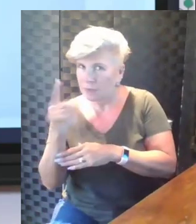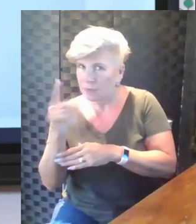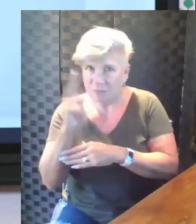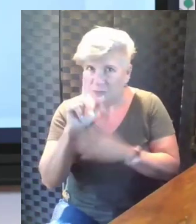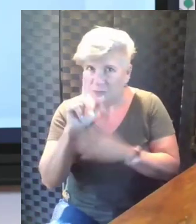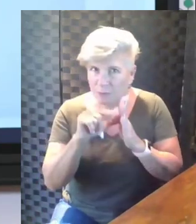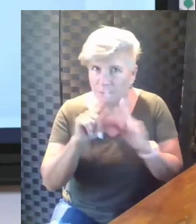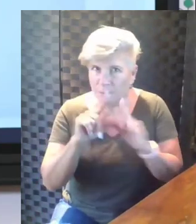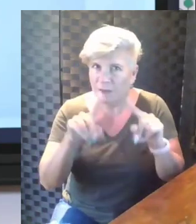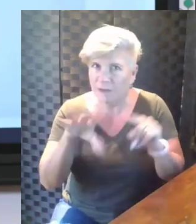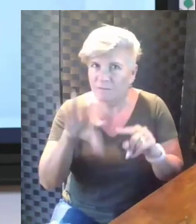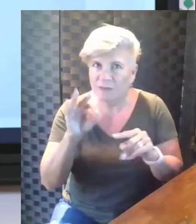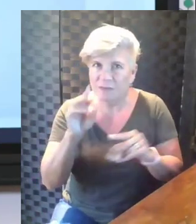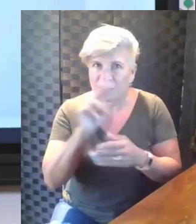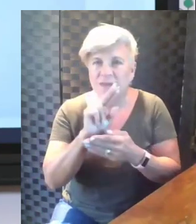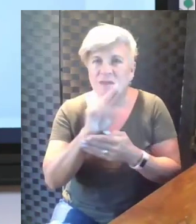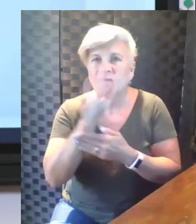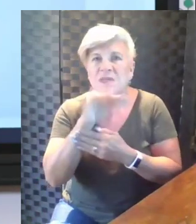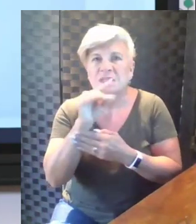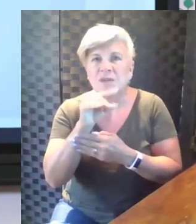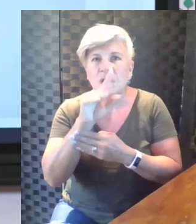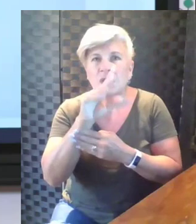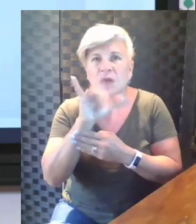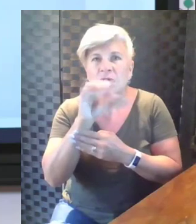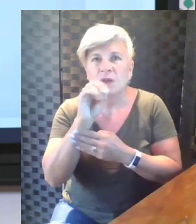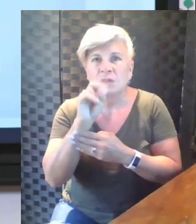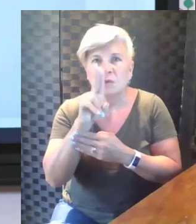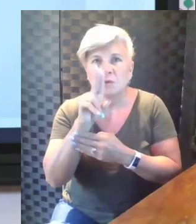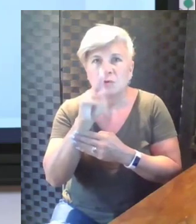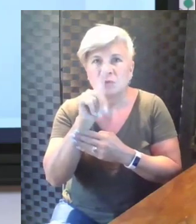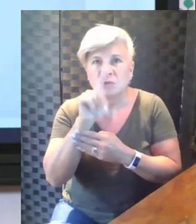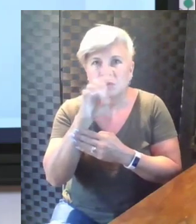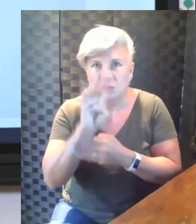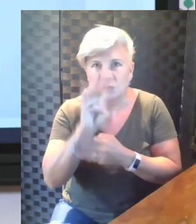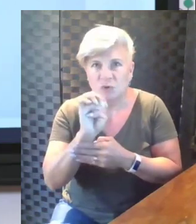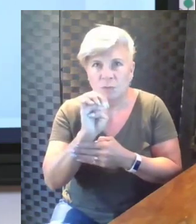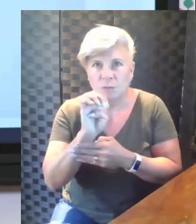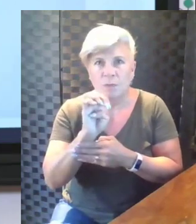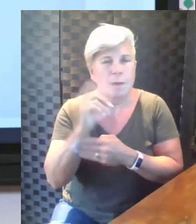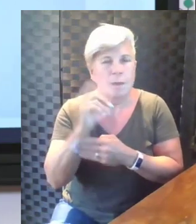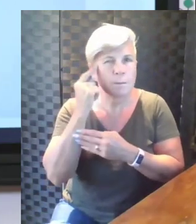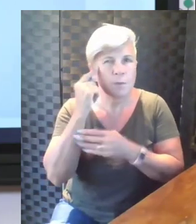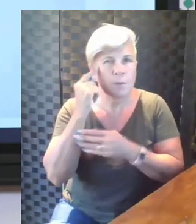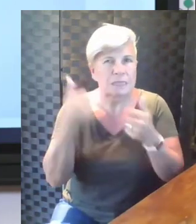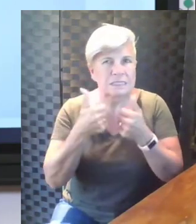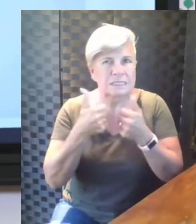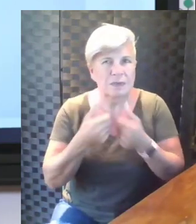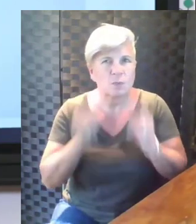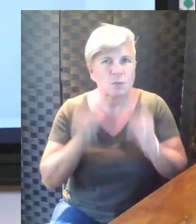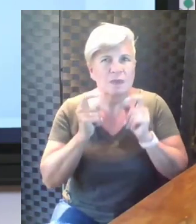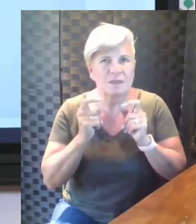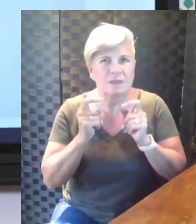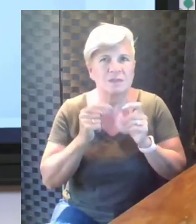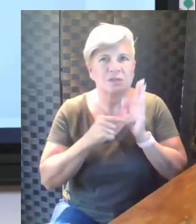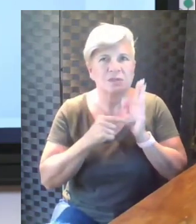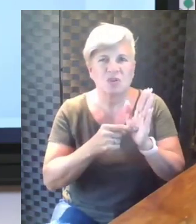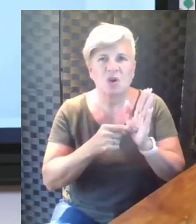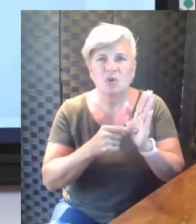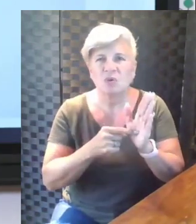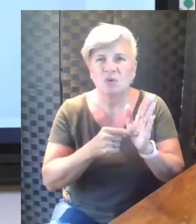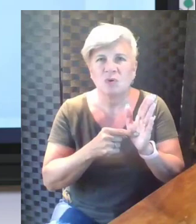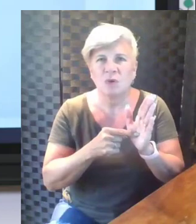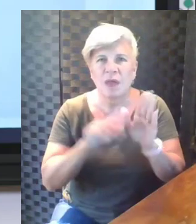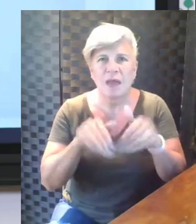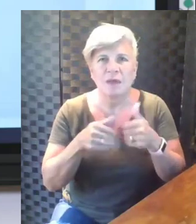minute. But I found this video on YouTube on Brainsy Games by education.com, and I think it's a very quick, catchy video to show you how